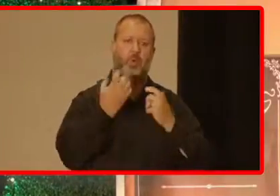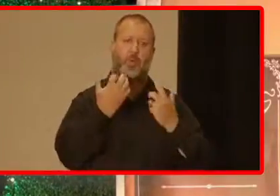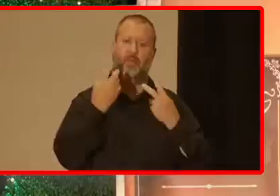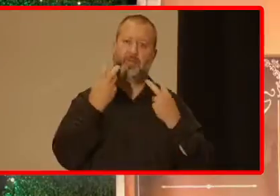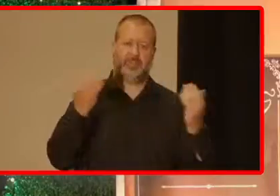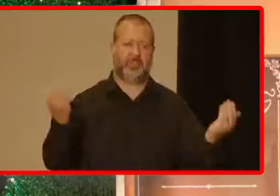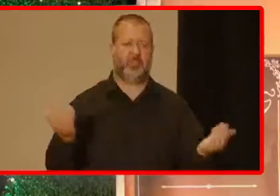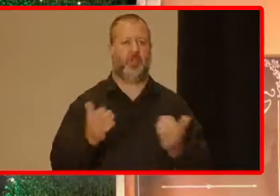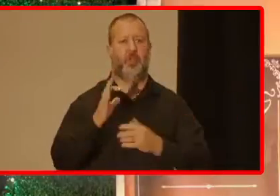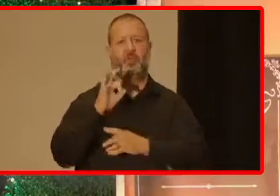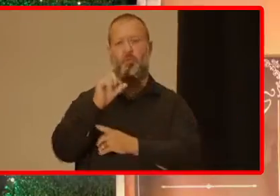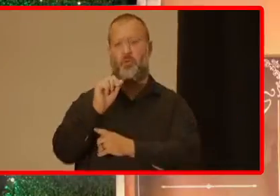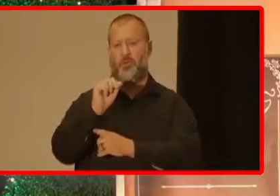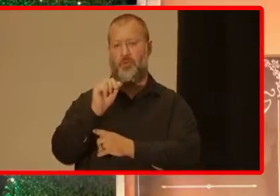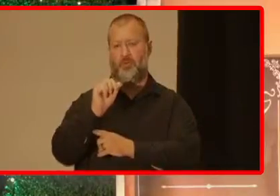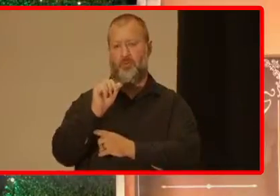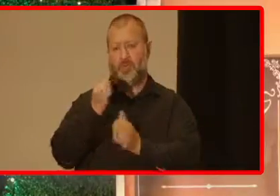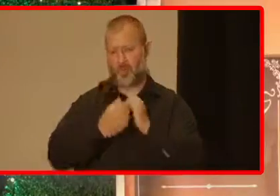to be.